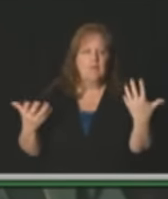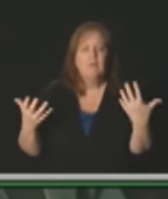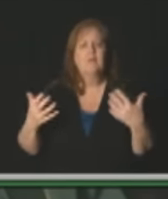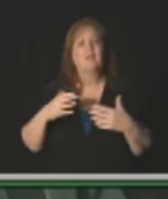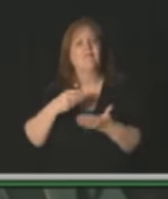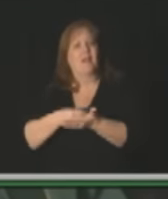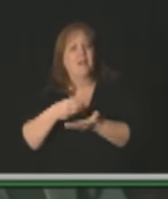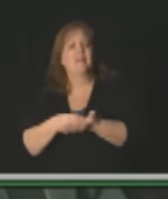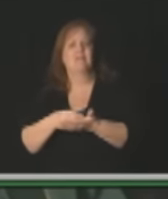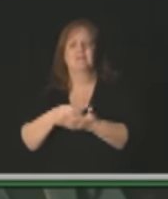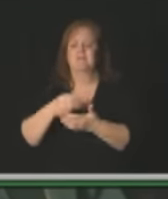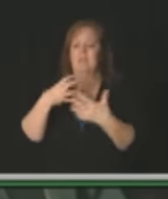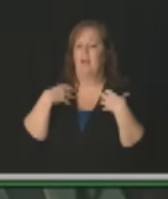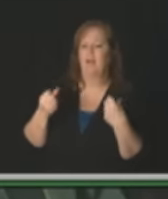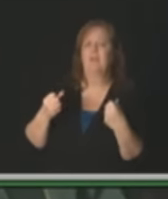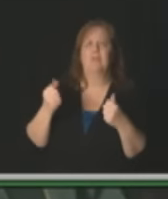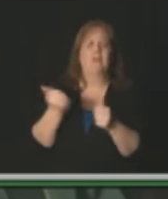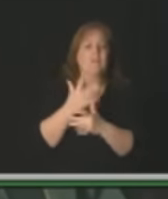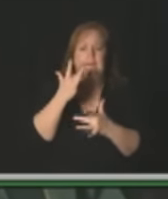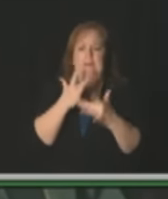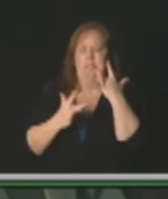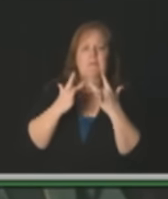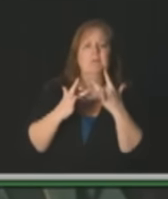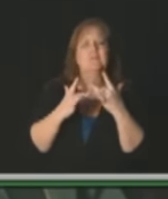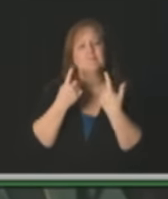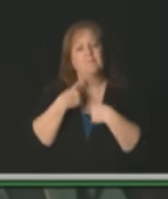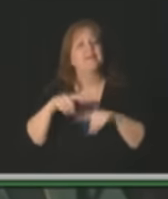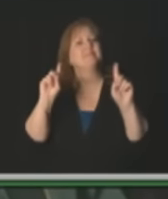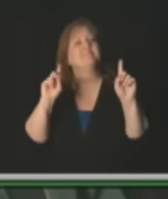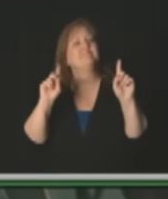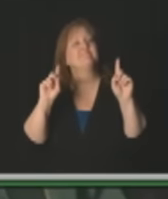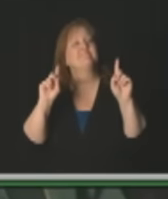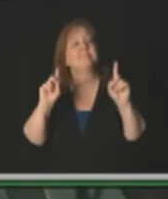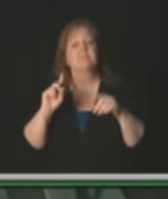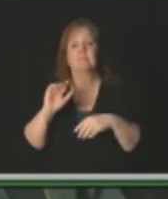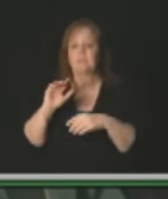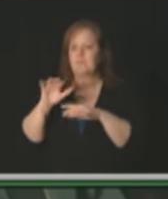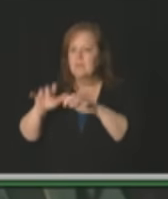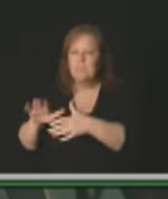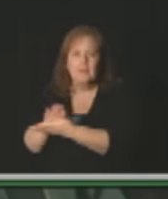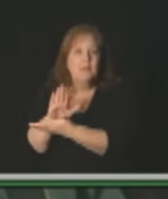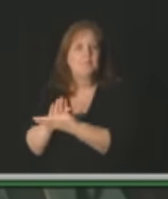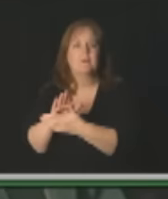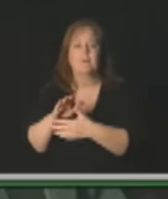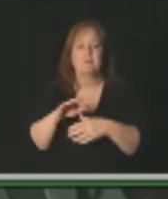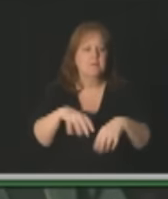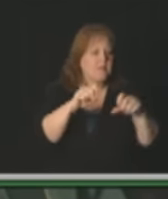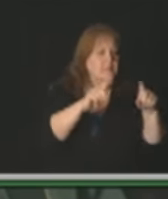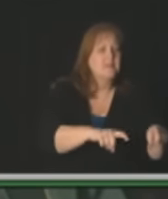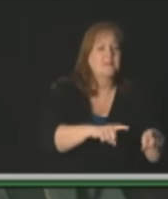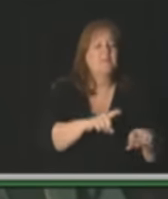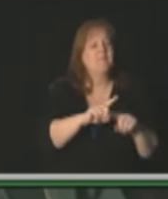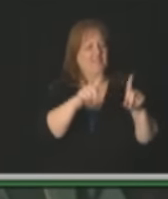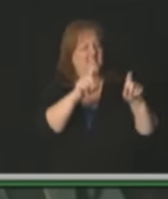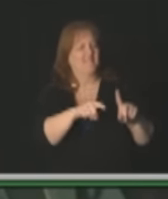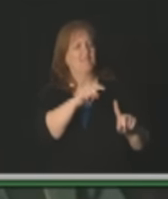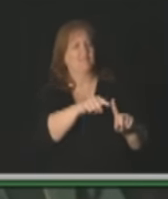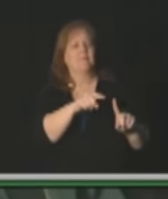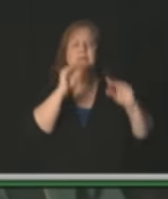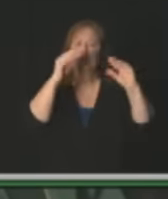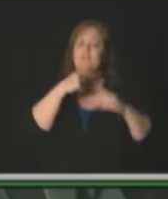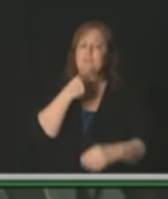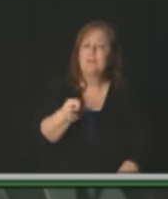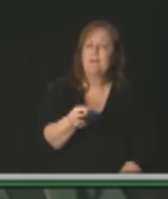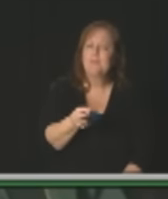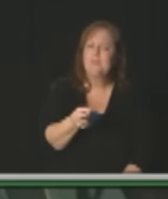that, we made it. We juggled papers and exams. And the funny thing about exams is your instructors would tell you